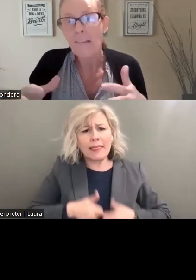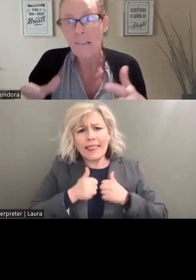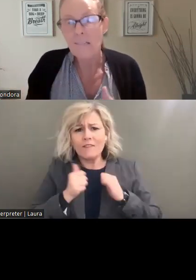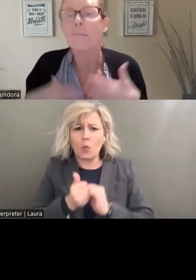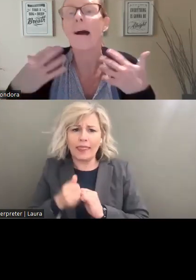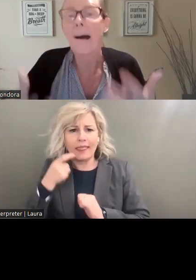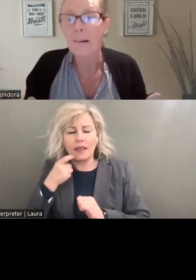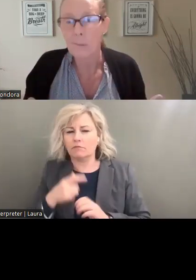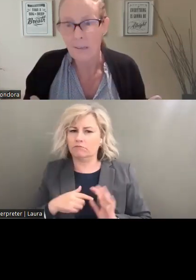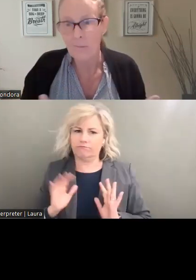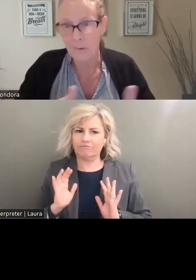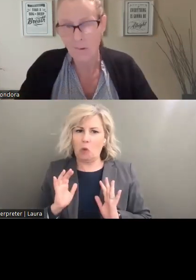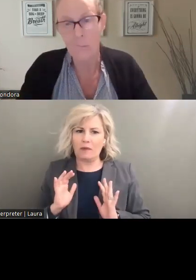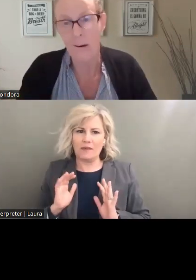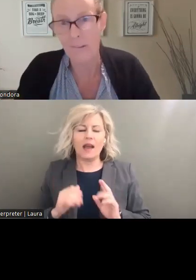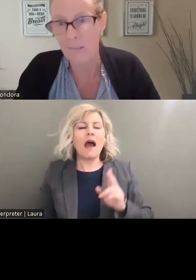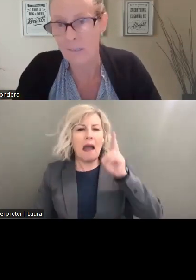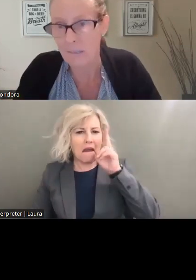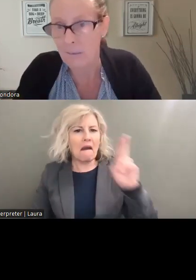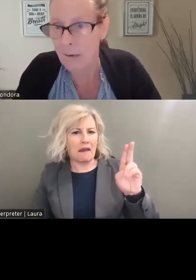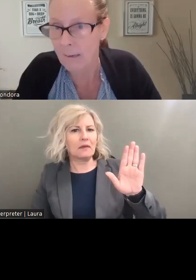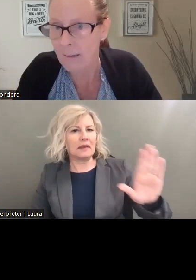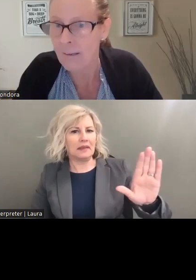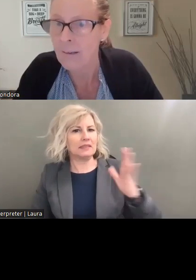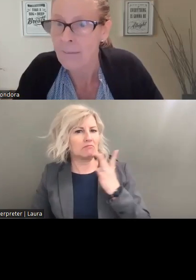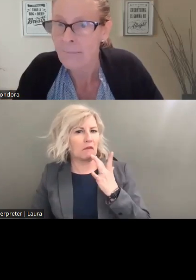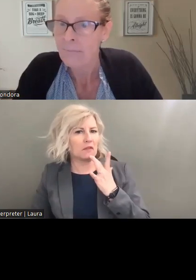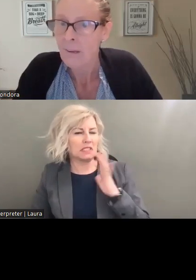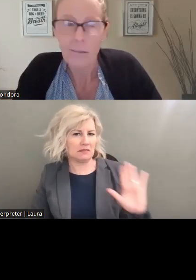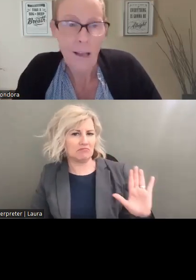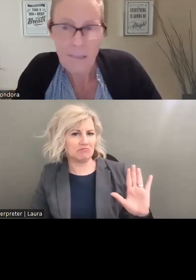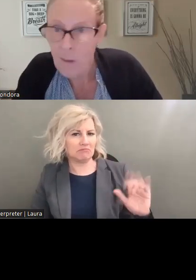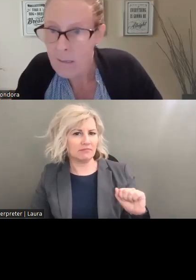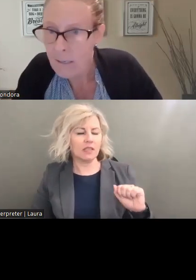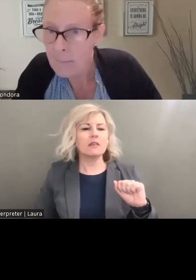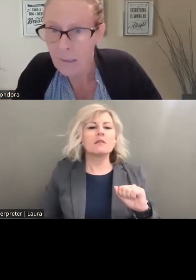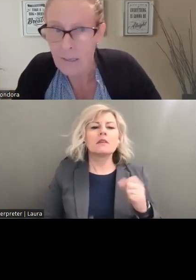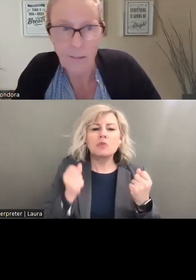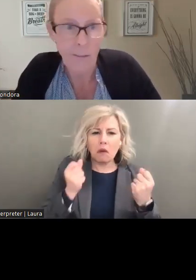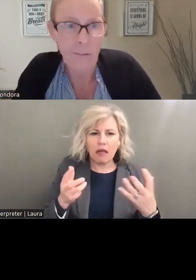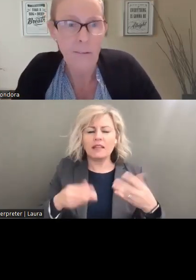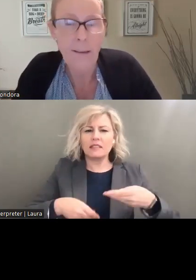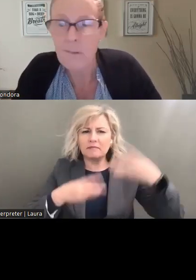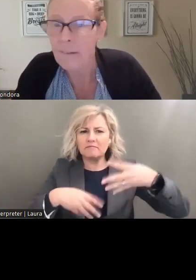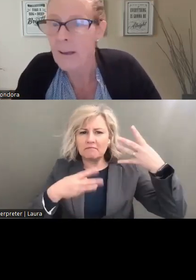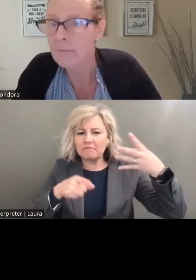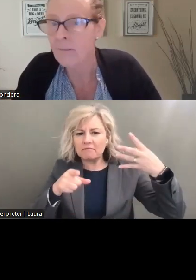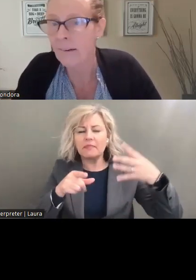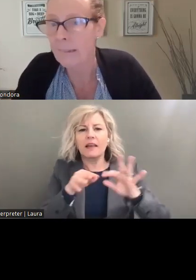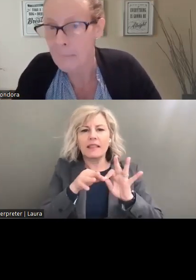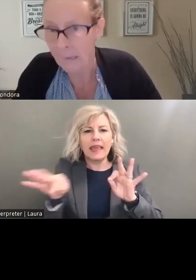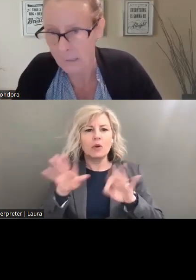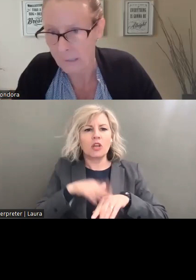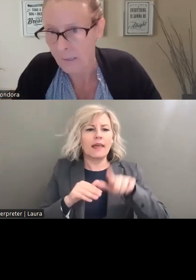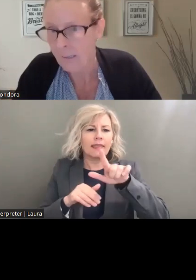Okay, in that sense, I would honor what his personal preference is. Okay, so lots of thoughts coming in here. The language on the left is